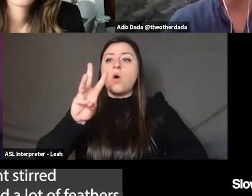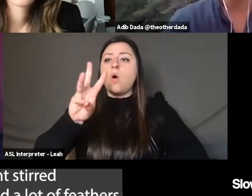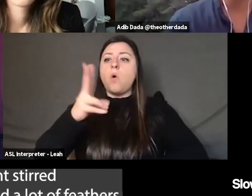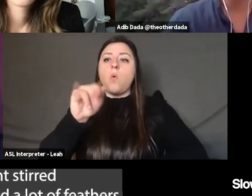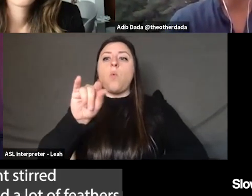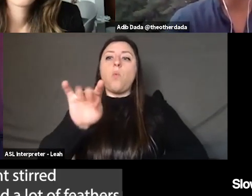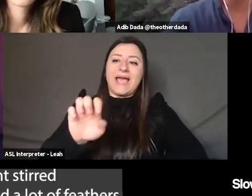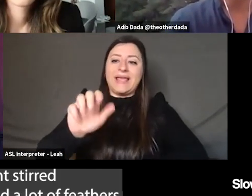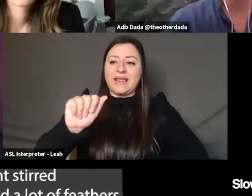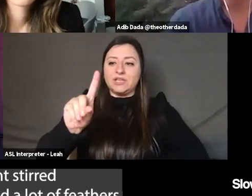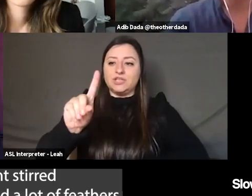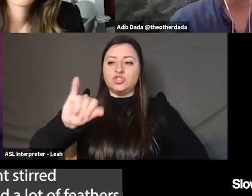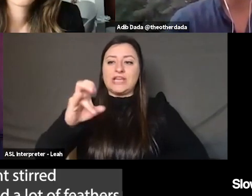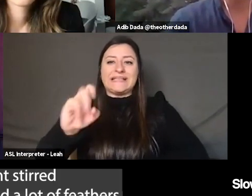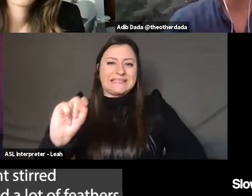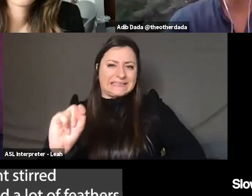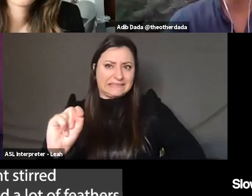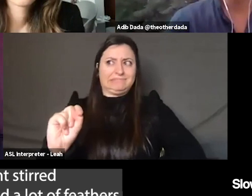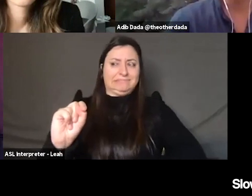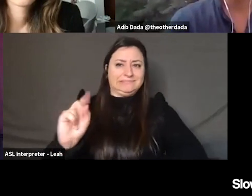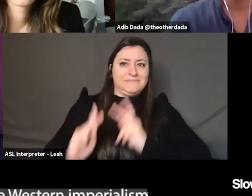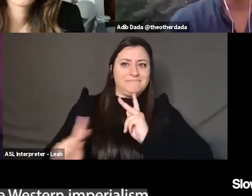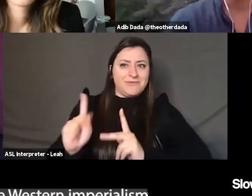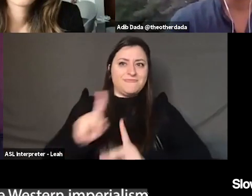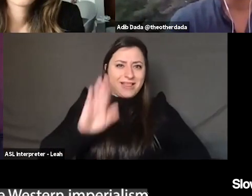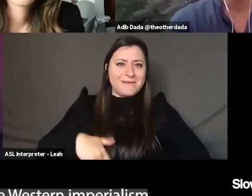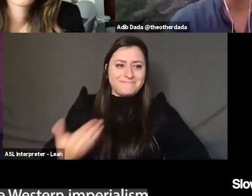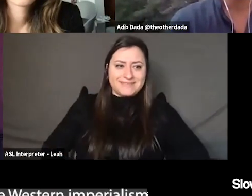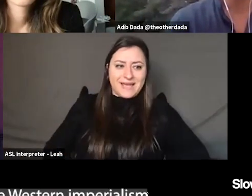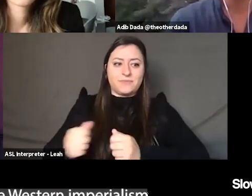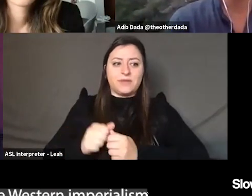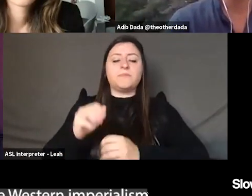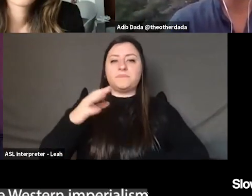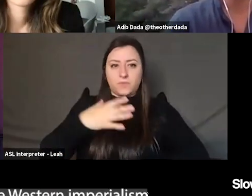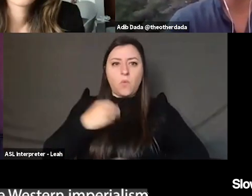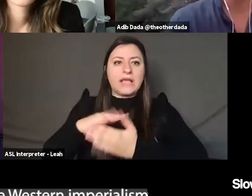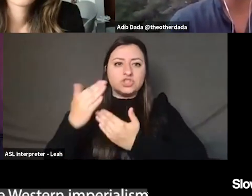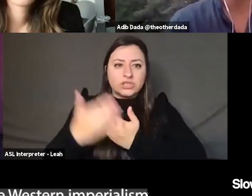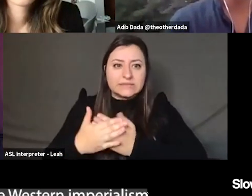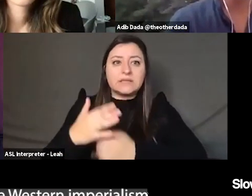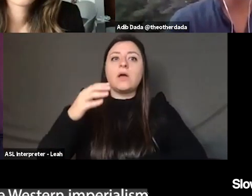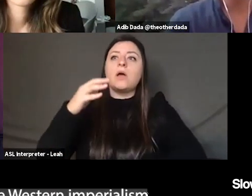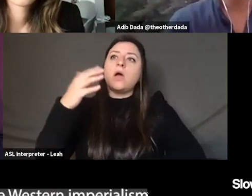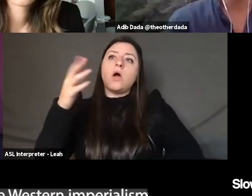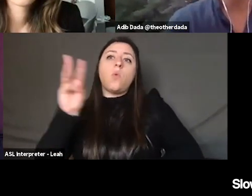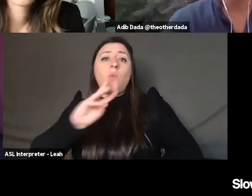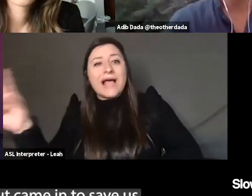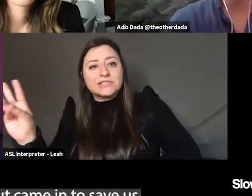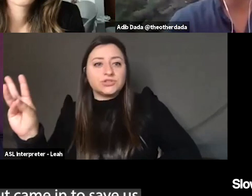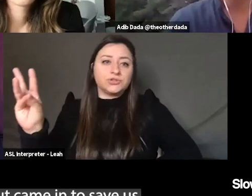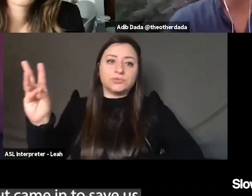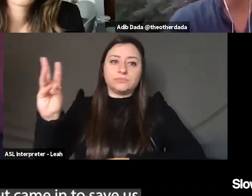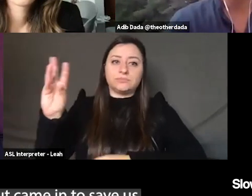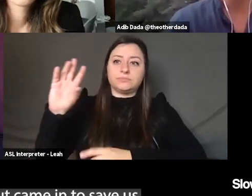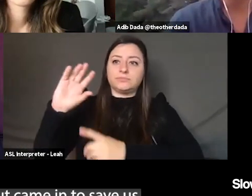adjacent stirred a lot of, ruffled a lot of feathers, the idea that the Western imperialism